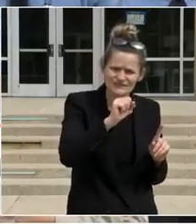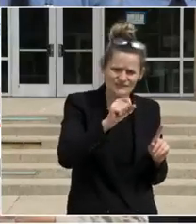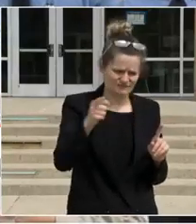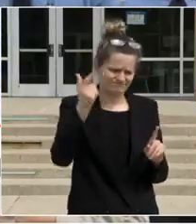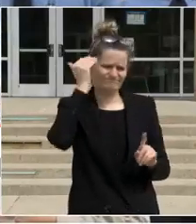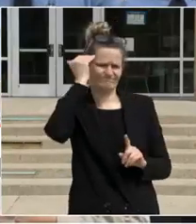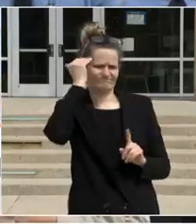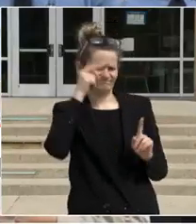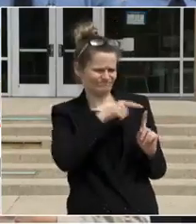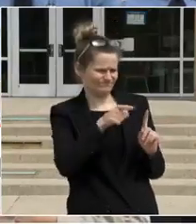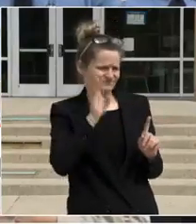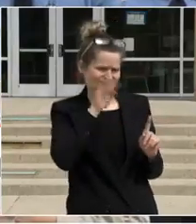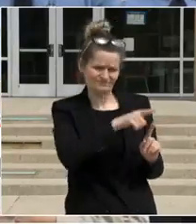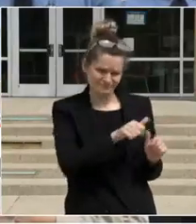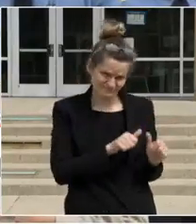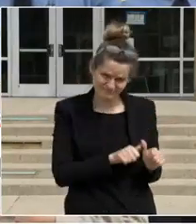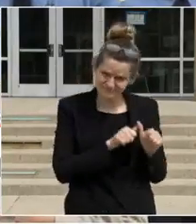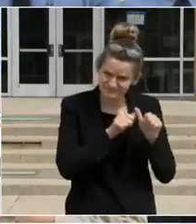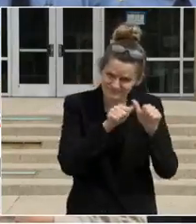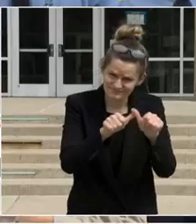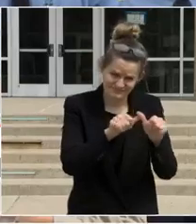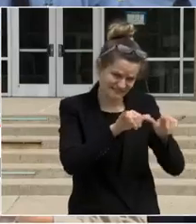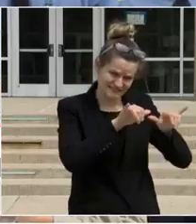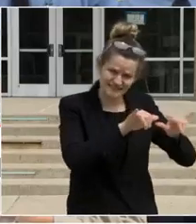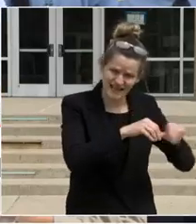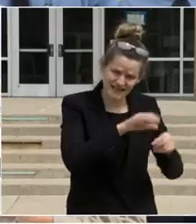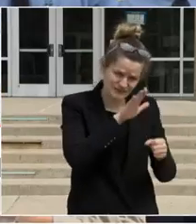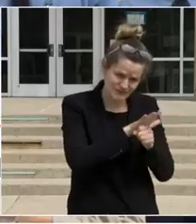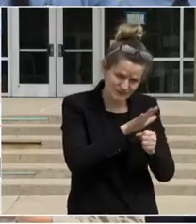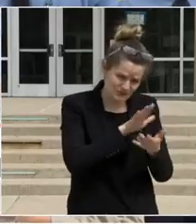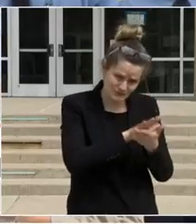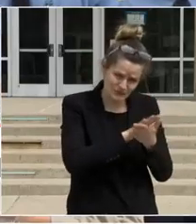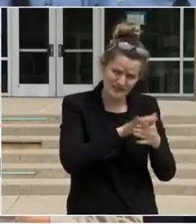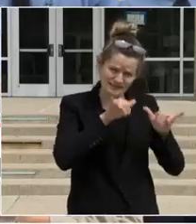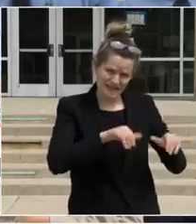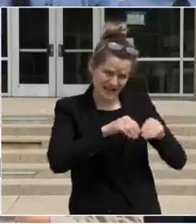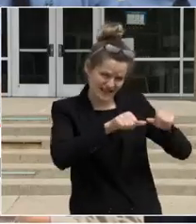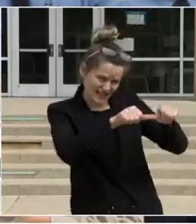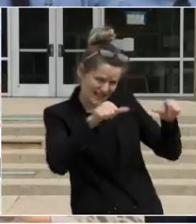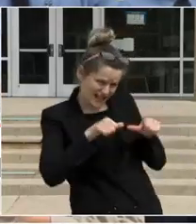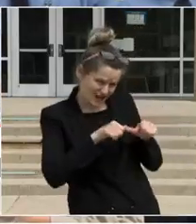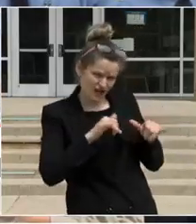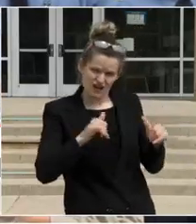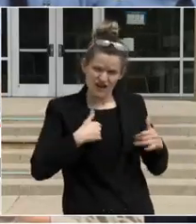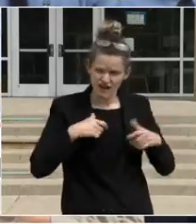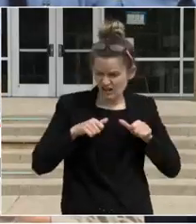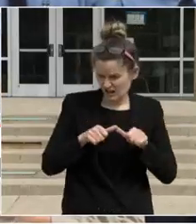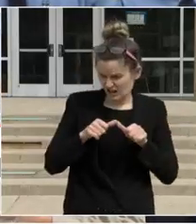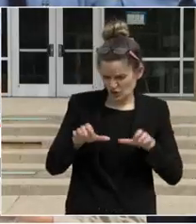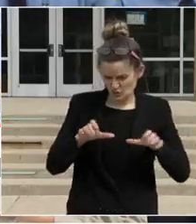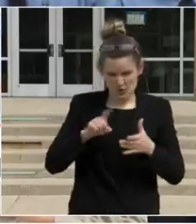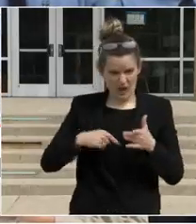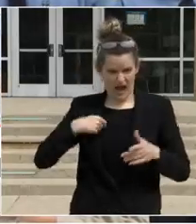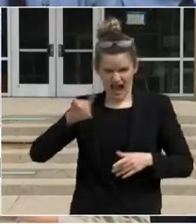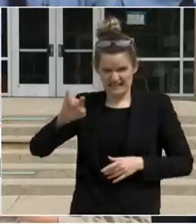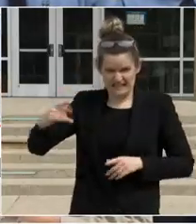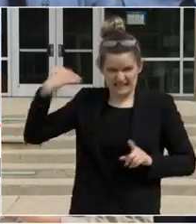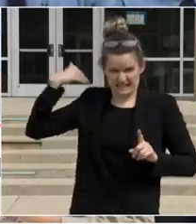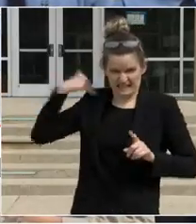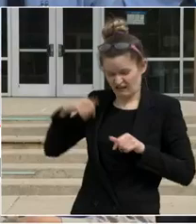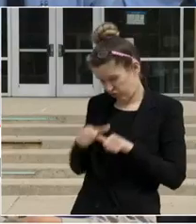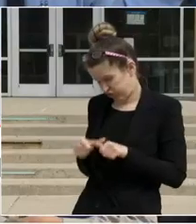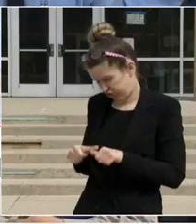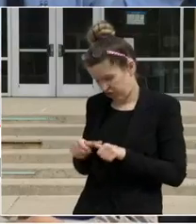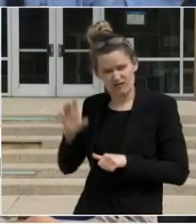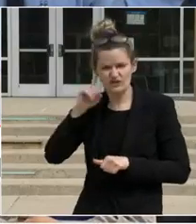the hill, if we were to stay on 21st Street, you know, doing what I'm doing now would probably have not been an option for me. But for